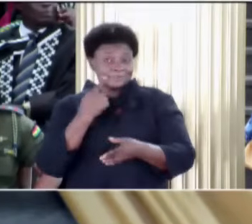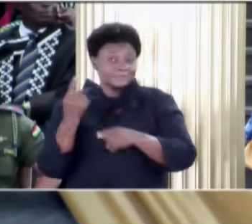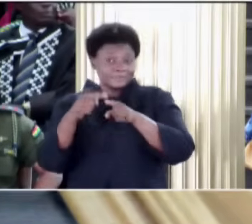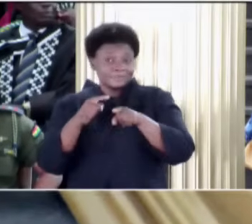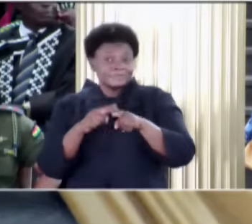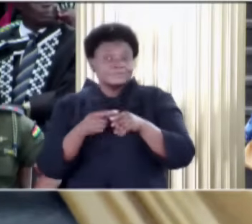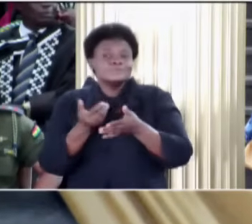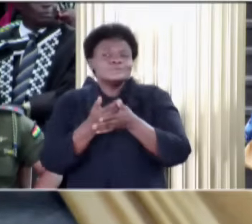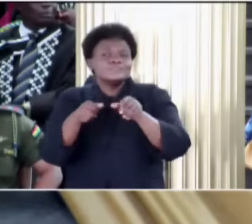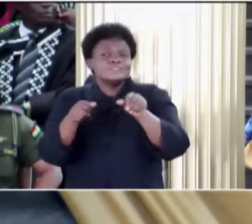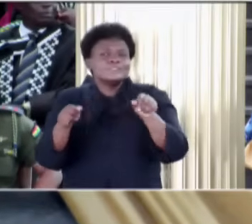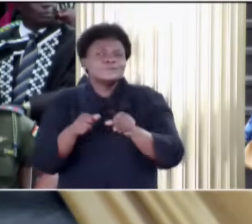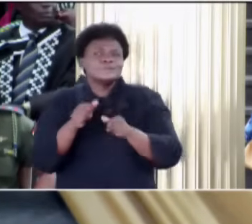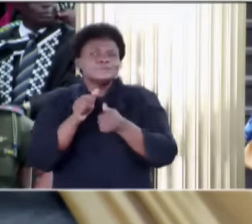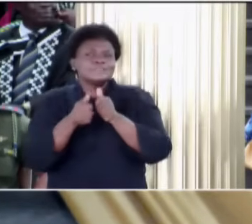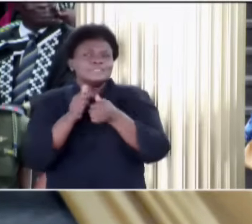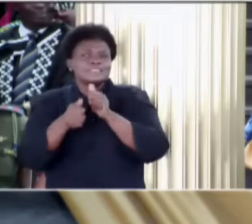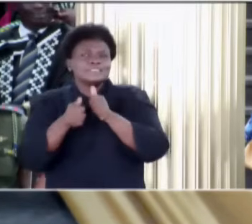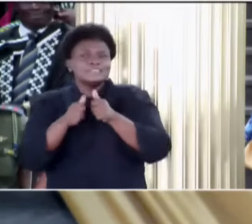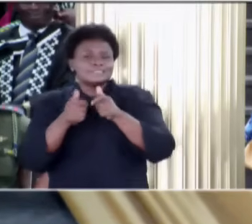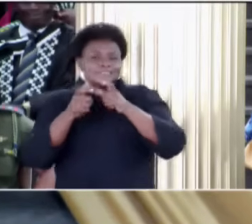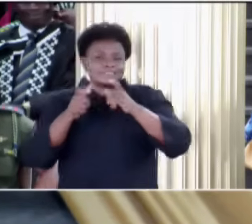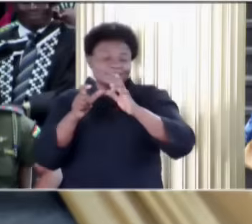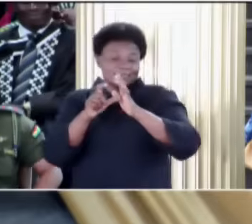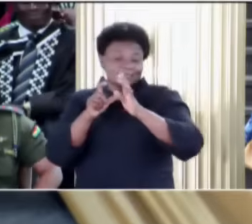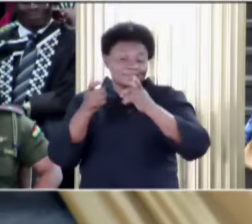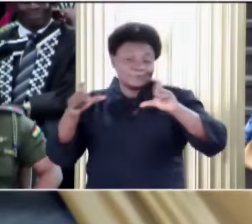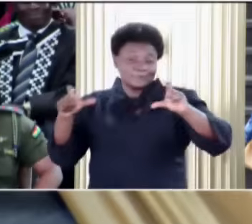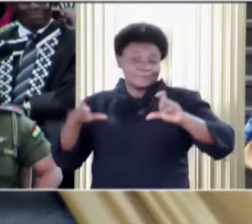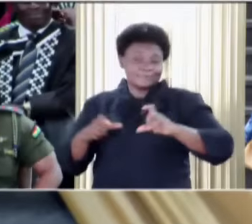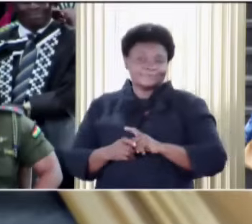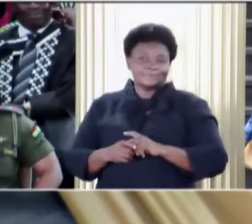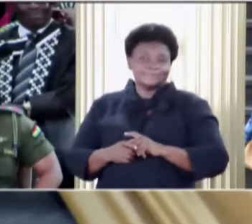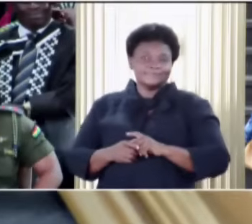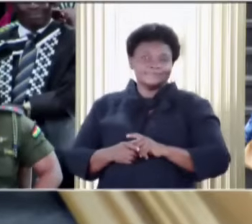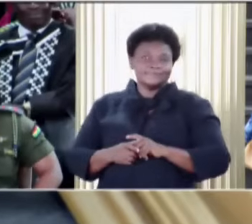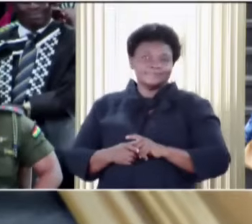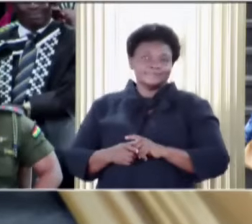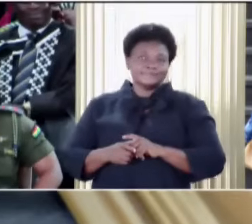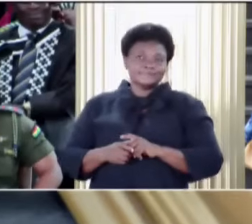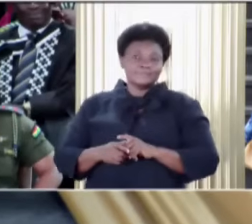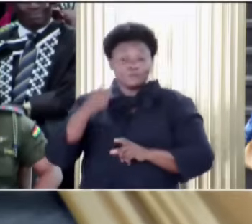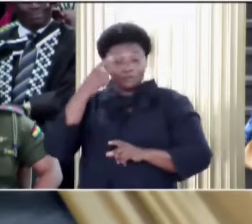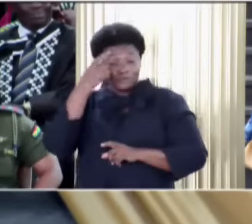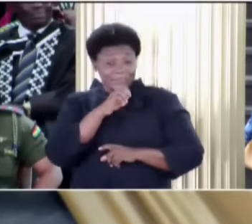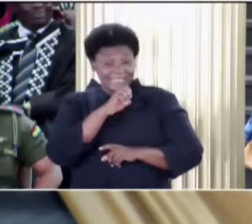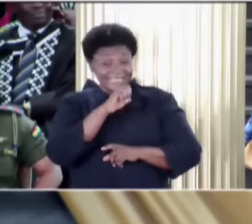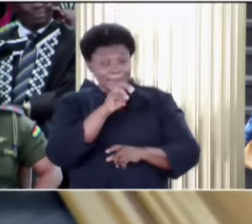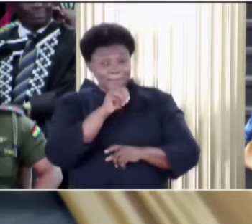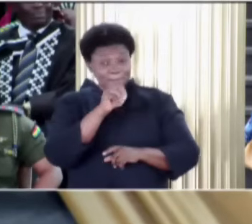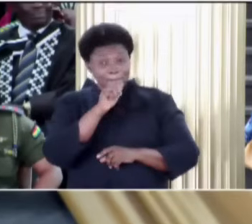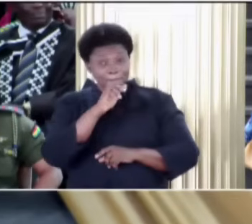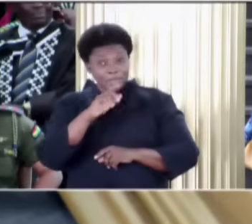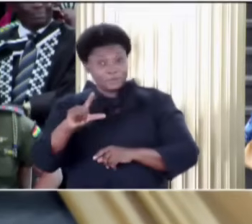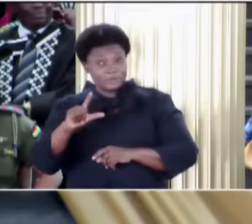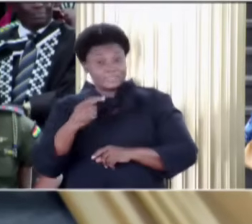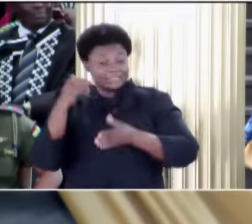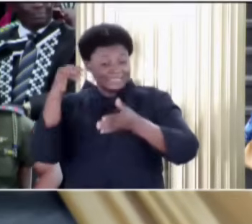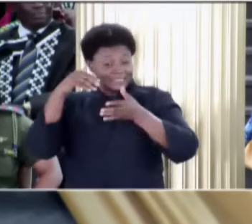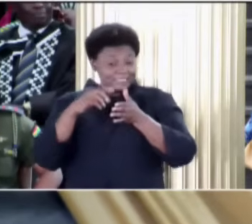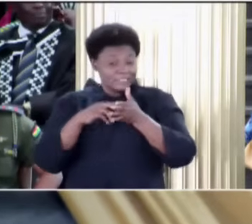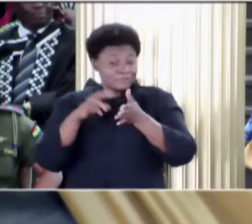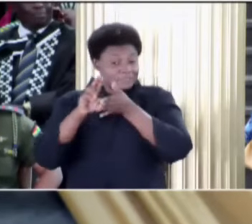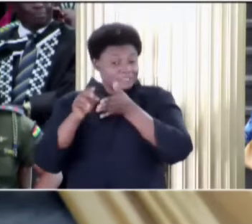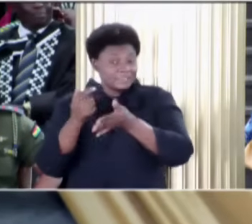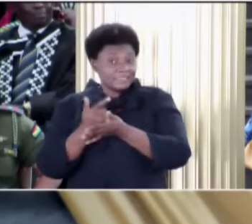of computational linguistics. So for Emmanuel, studying at the University of Ghana